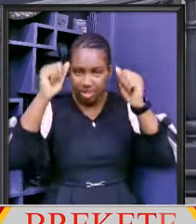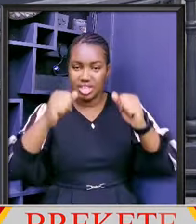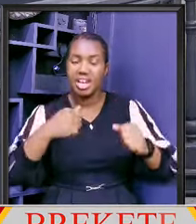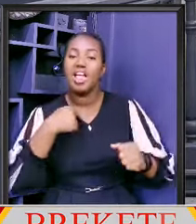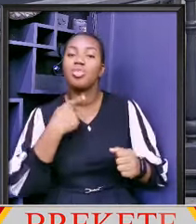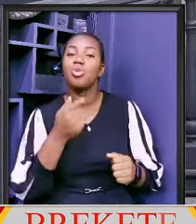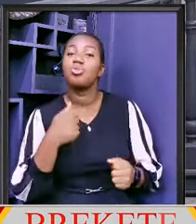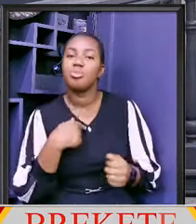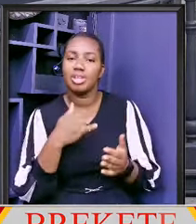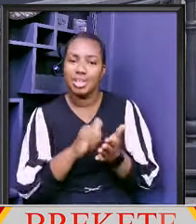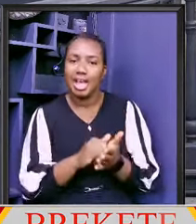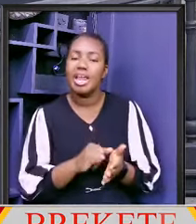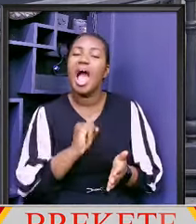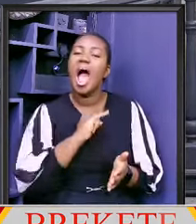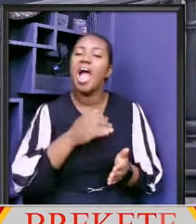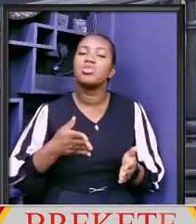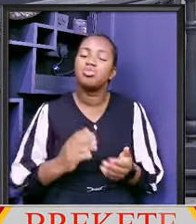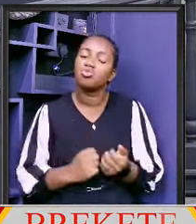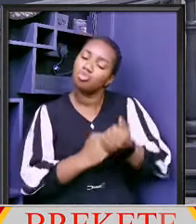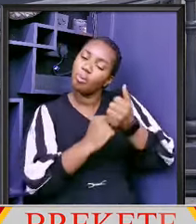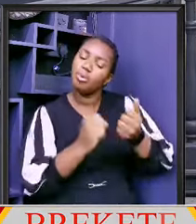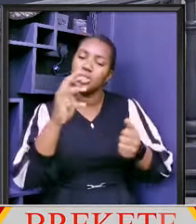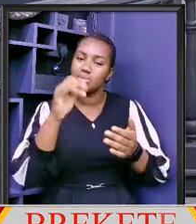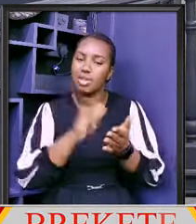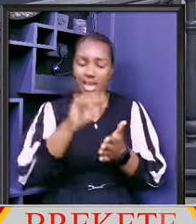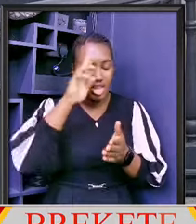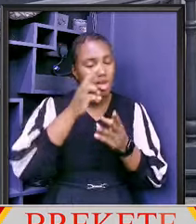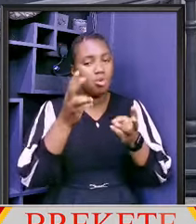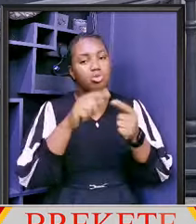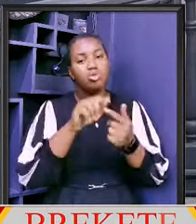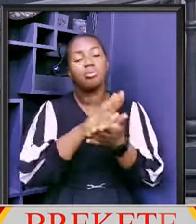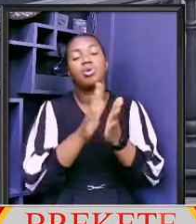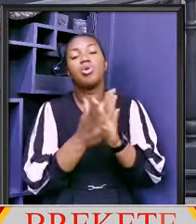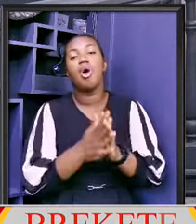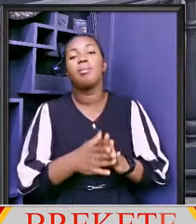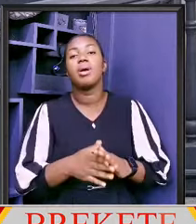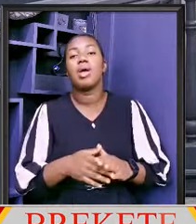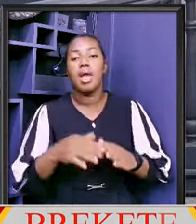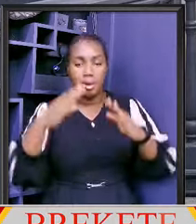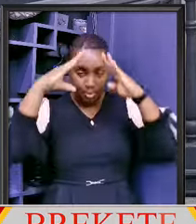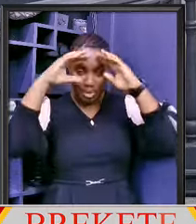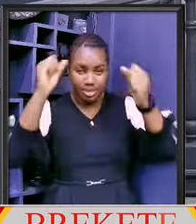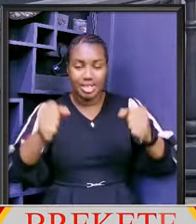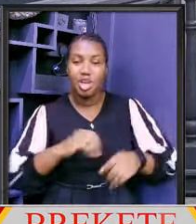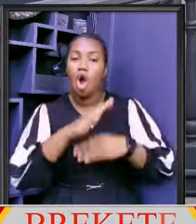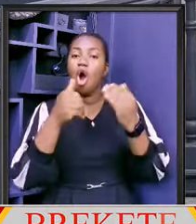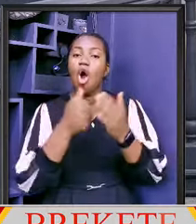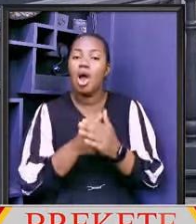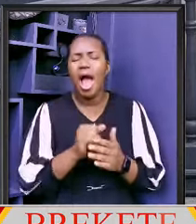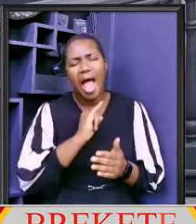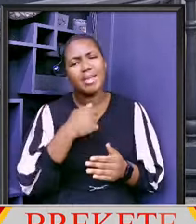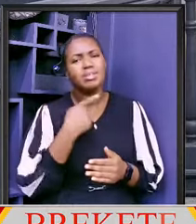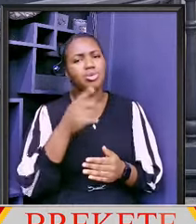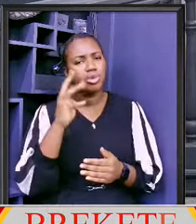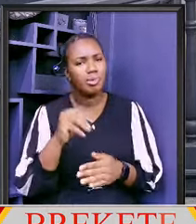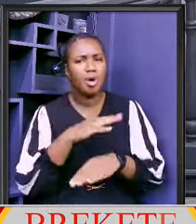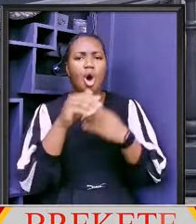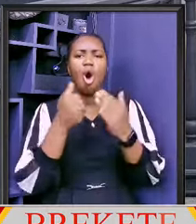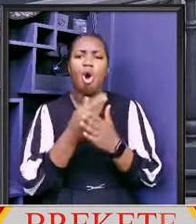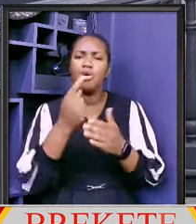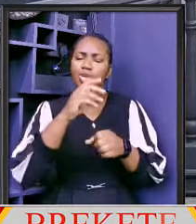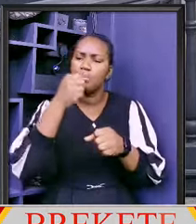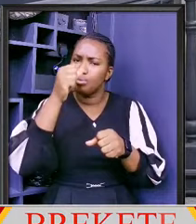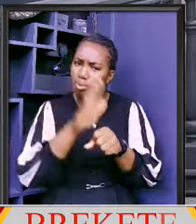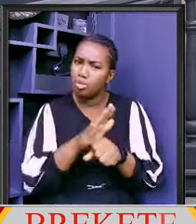This president? Yes. I said, you are telling me to support you. All the promise you make, the house, my house is falling.